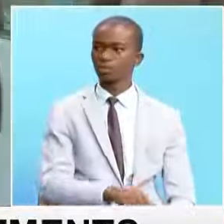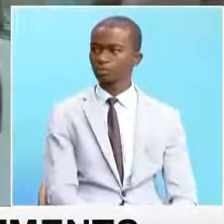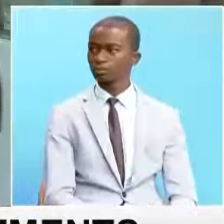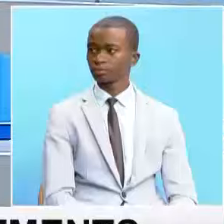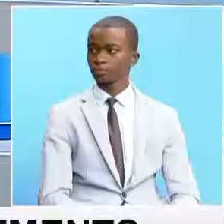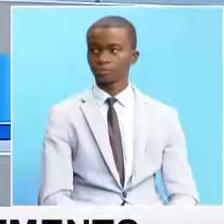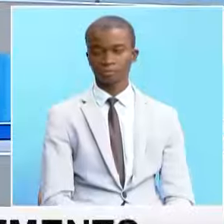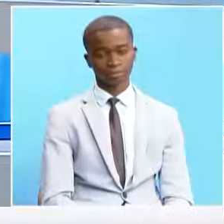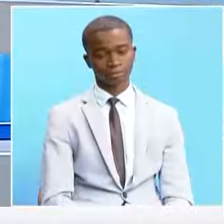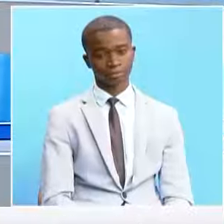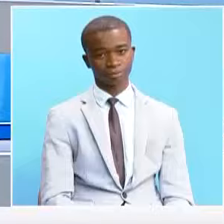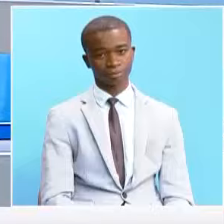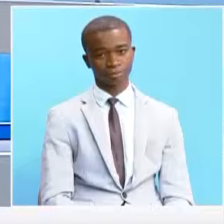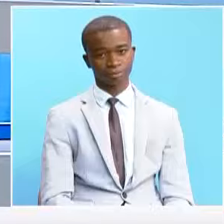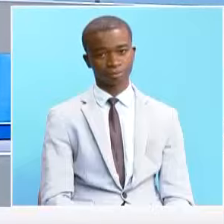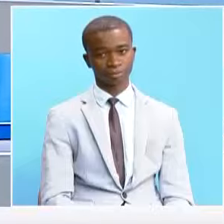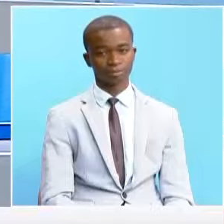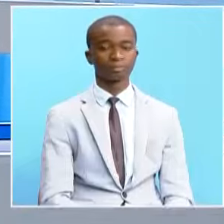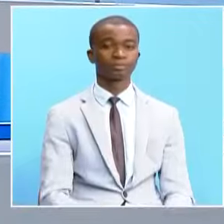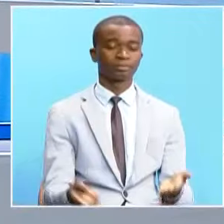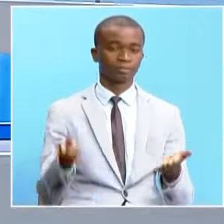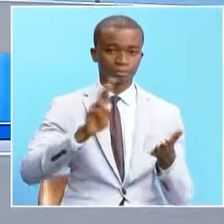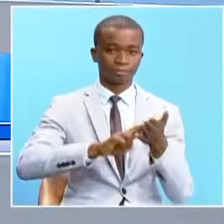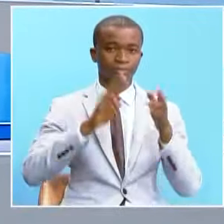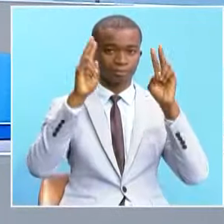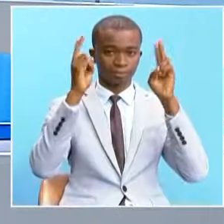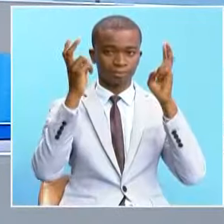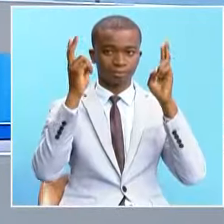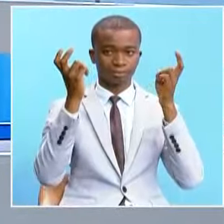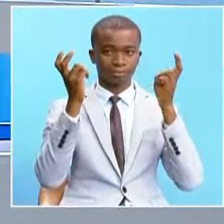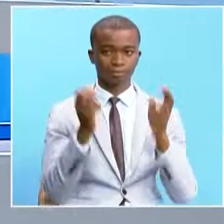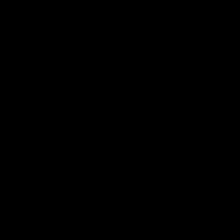Province. Here now is a reminder of the top stories.